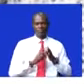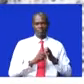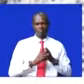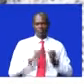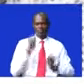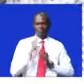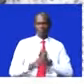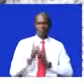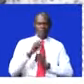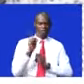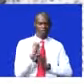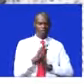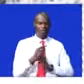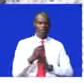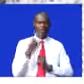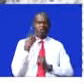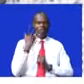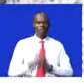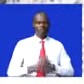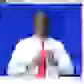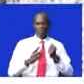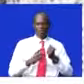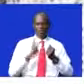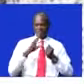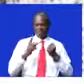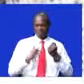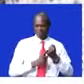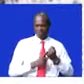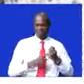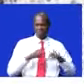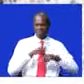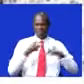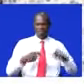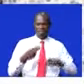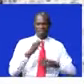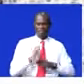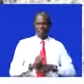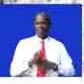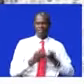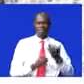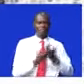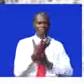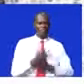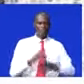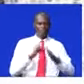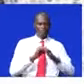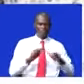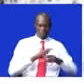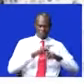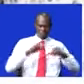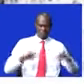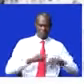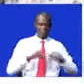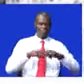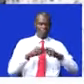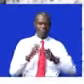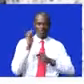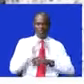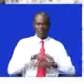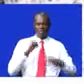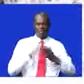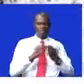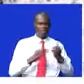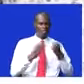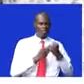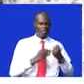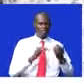total of 1,756 acres of farmland and crops in the lying areas have been destroyed in the